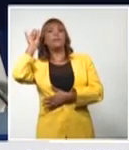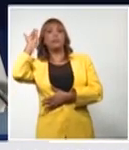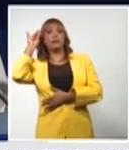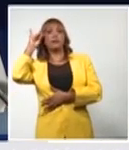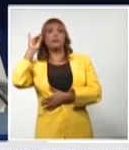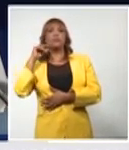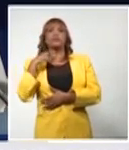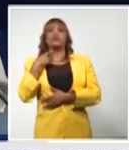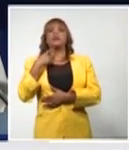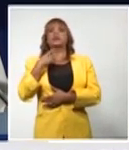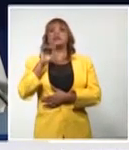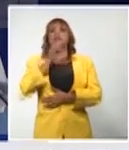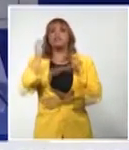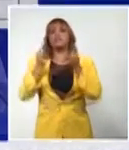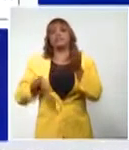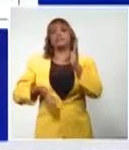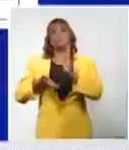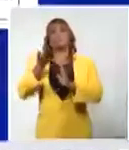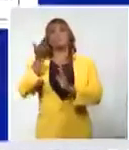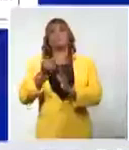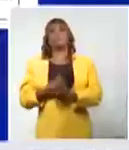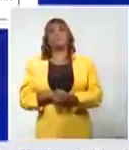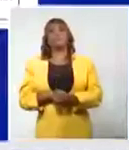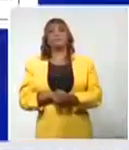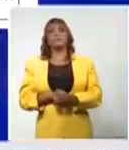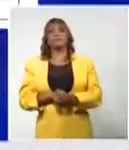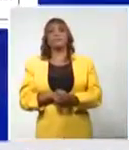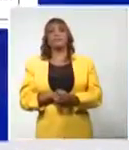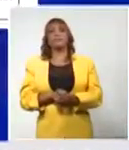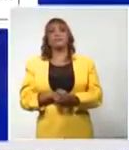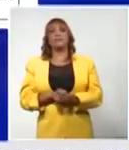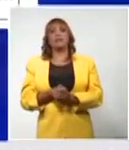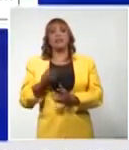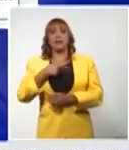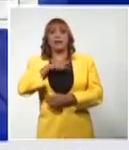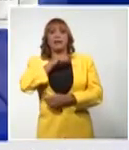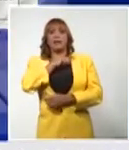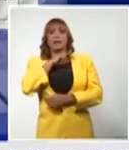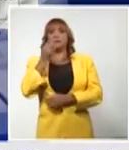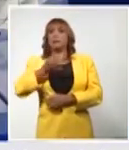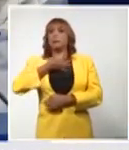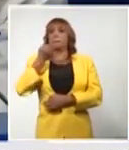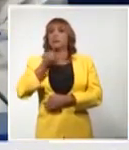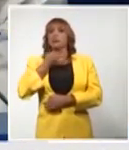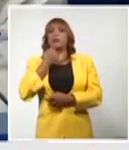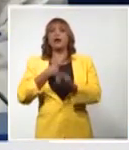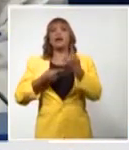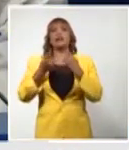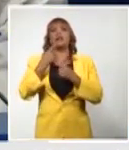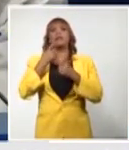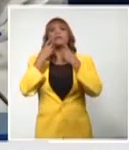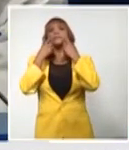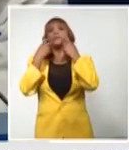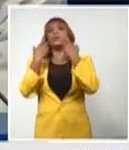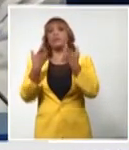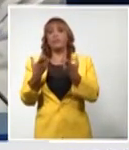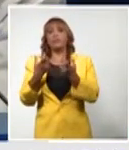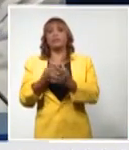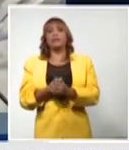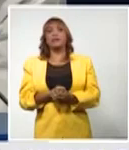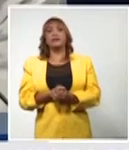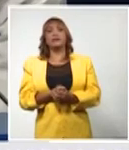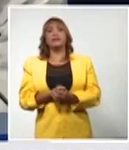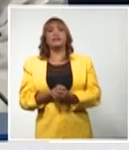Russia, South Africa, Mexico, Peru, Chile. As I was saying, it's important to note that